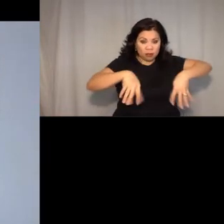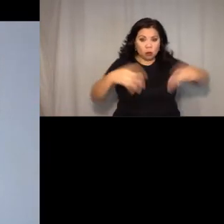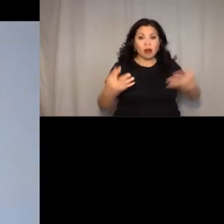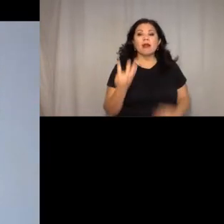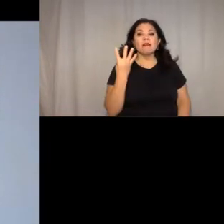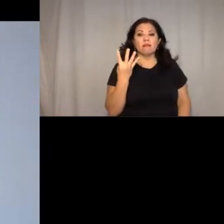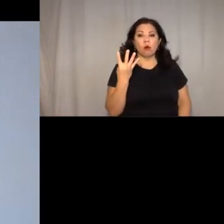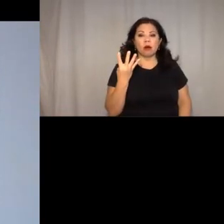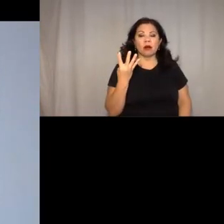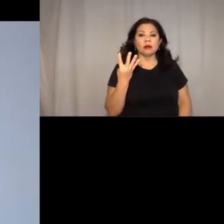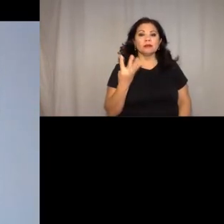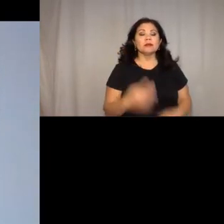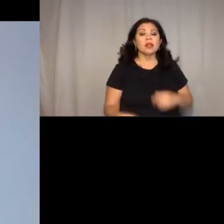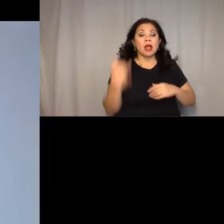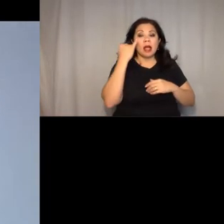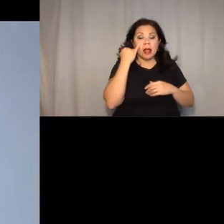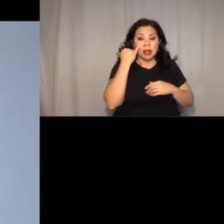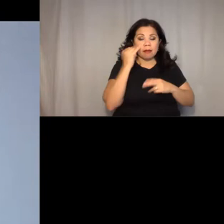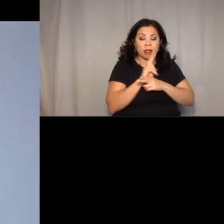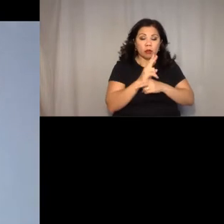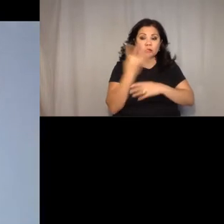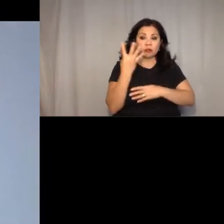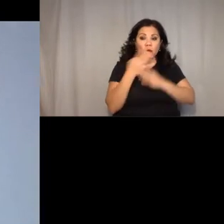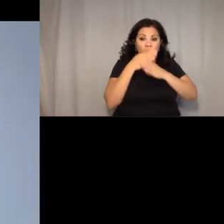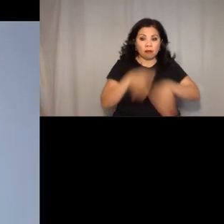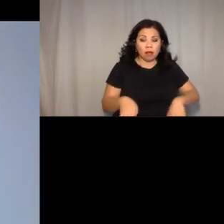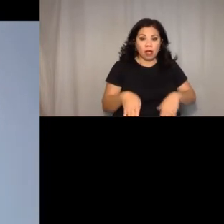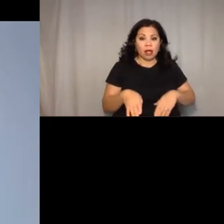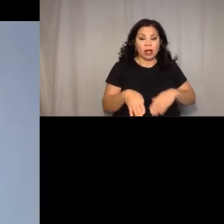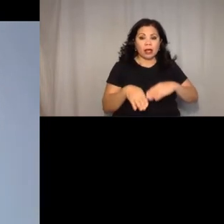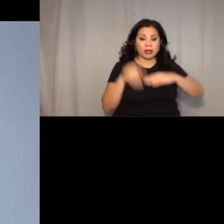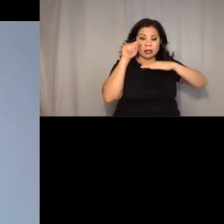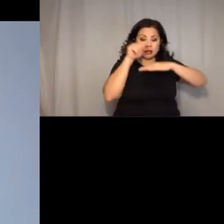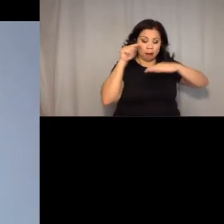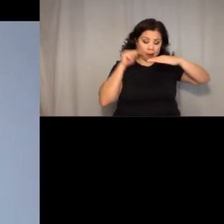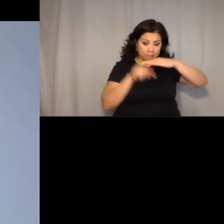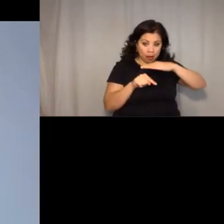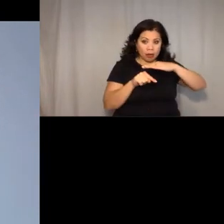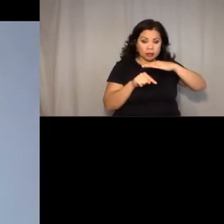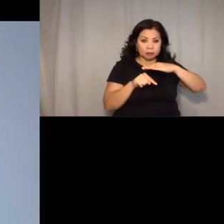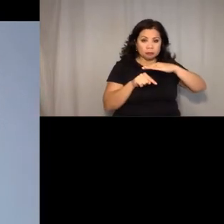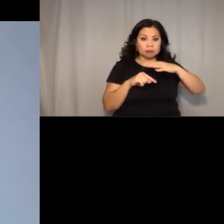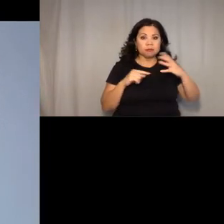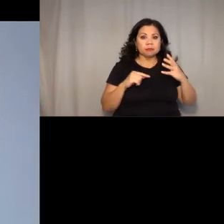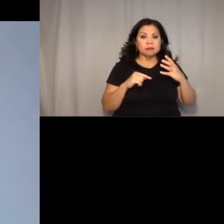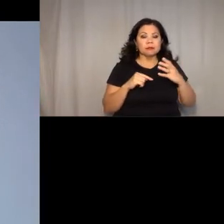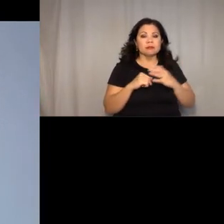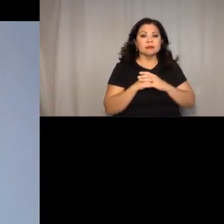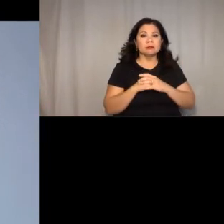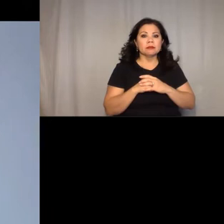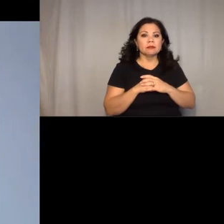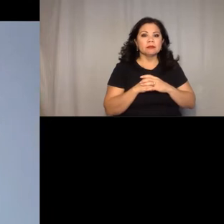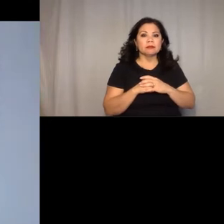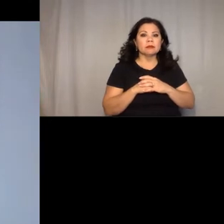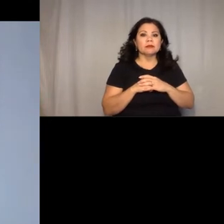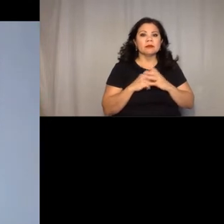Meaning that if I divide by 4 top and bottom, so if I divide by 4 here in the numerator and divide by 4